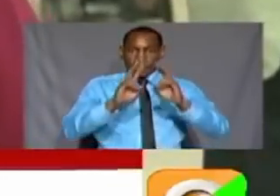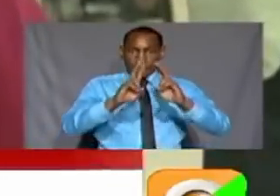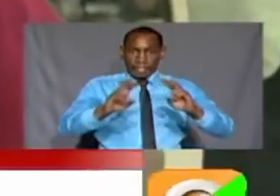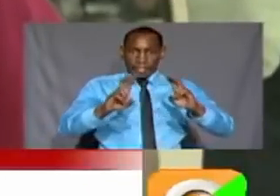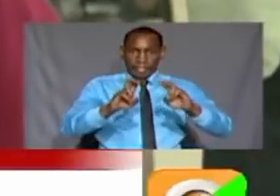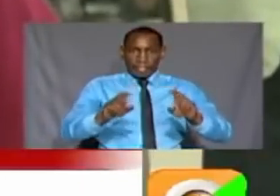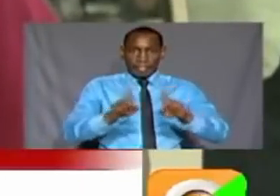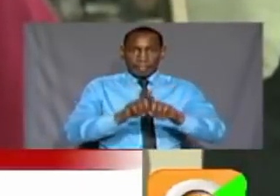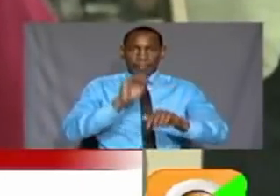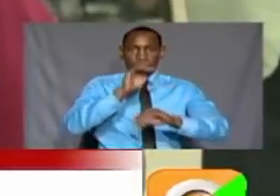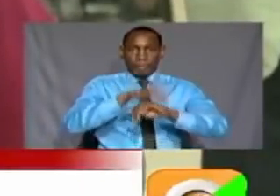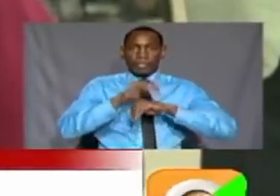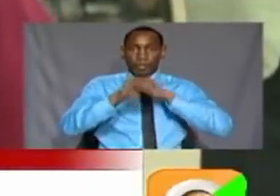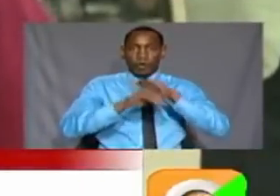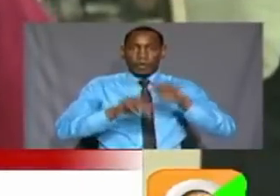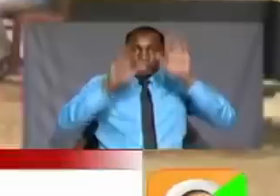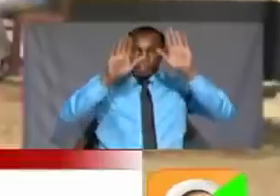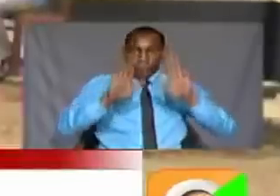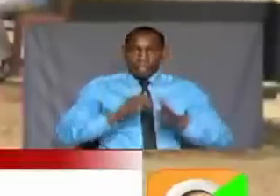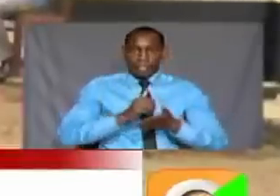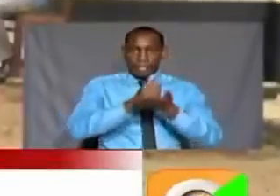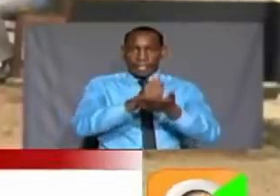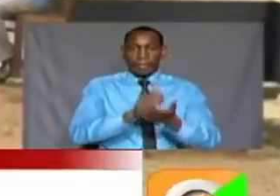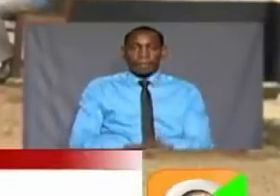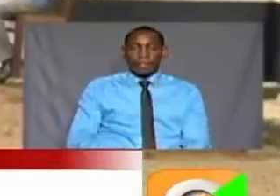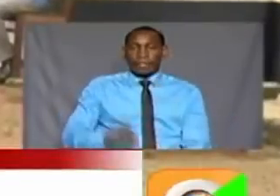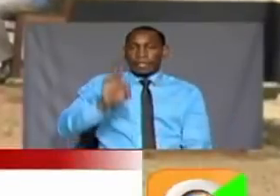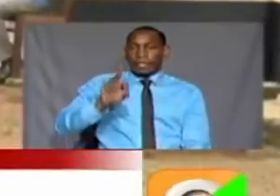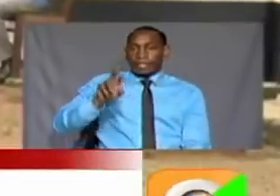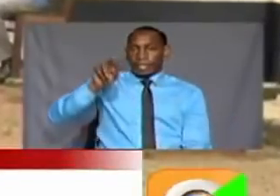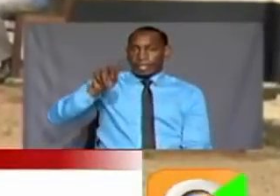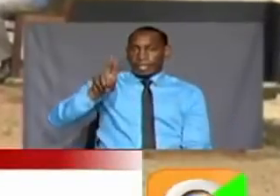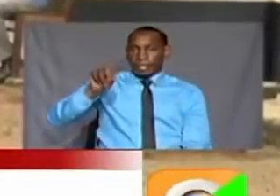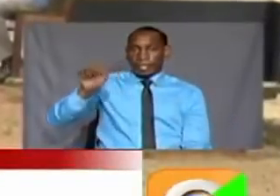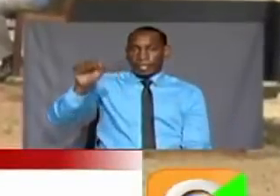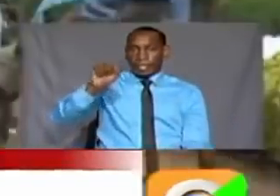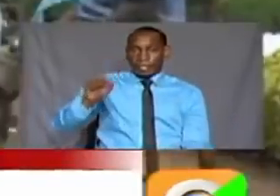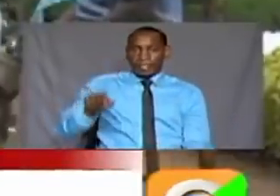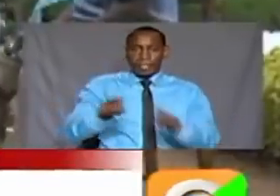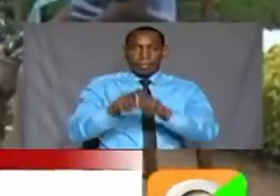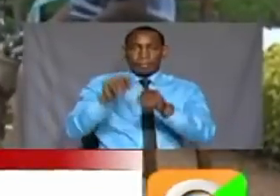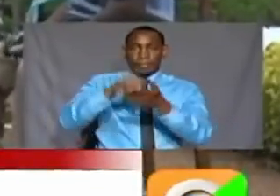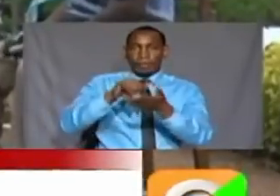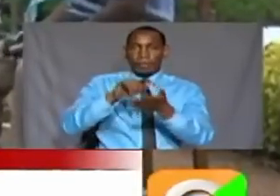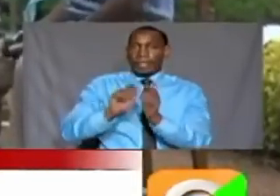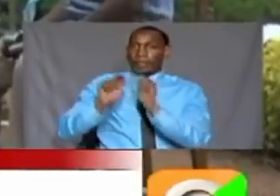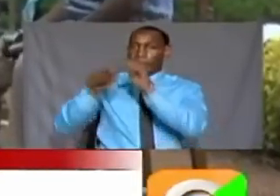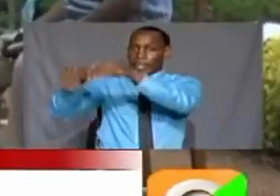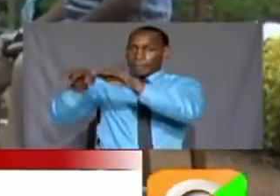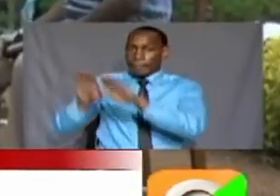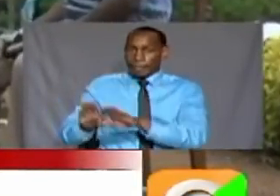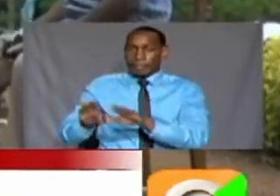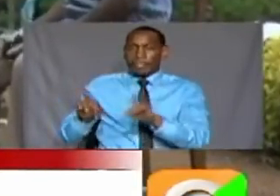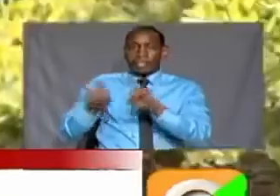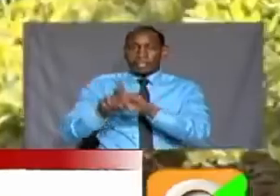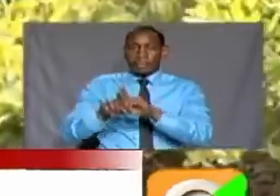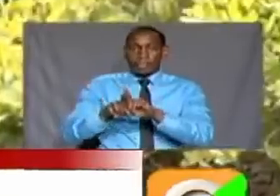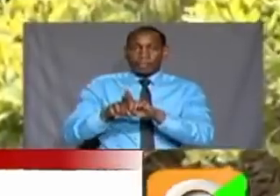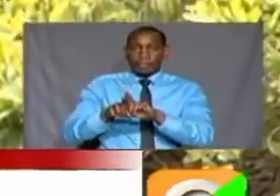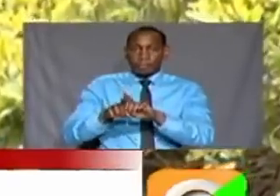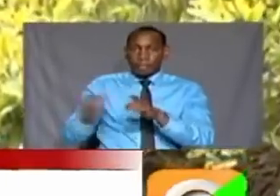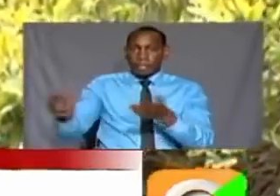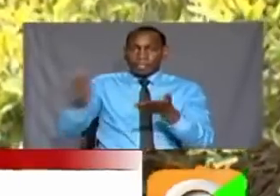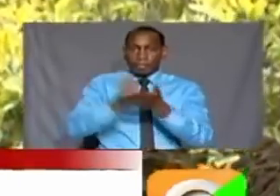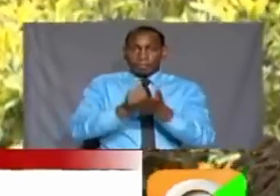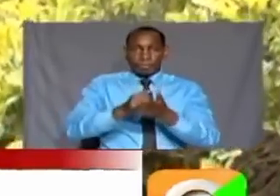tracing and get all necessary health reviews. Three nuns from Lwak Convent are among those who attended the burial and have since been placed